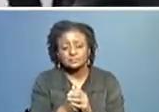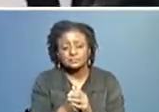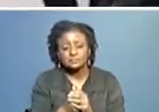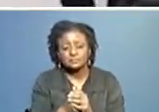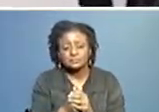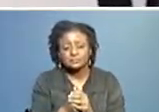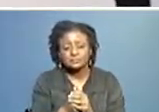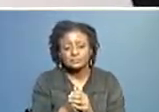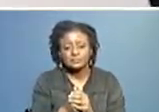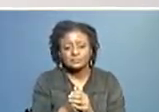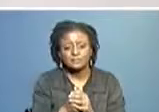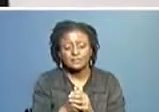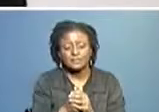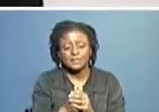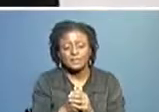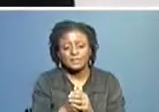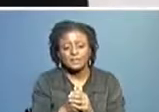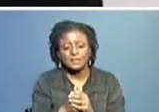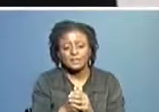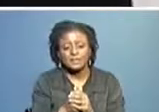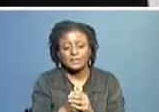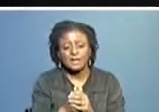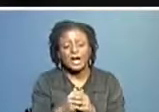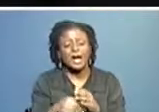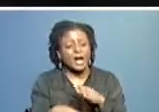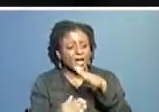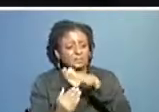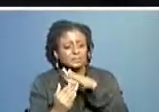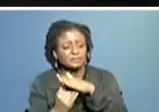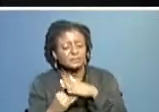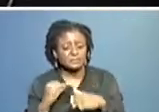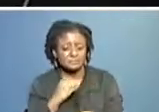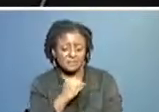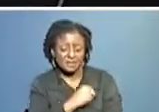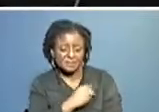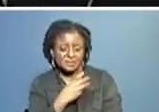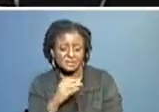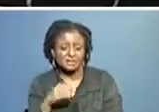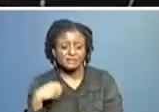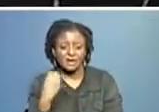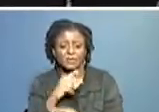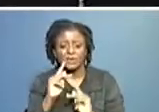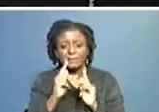Outstanding members of our party, outstanding citizens of our country.